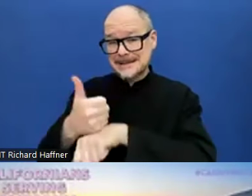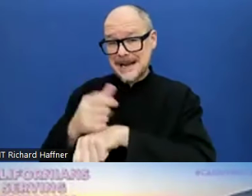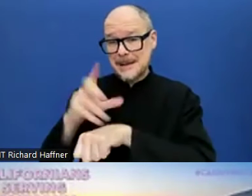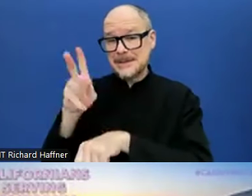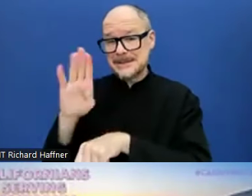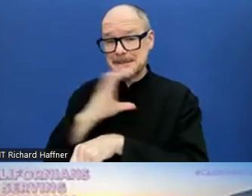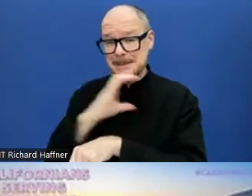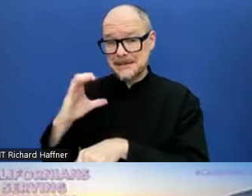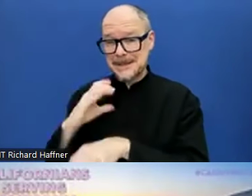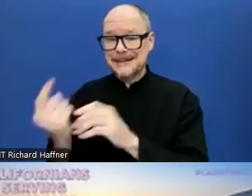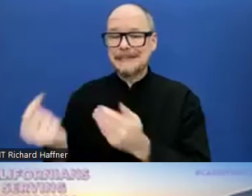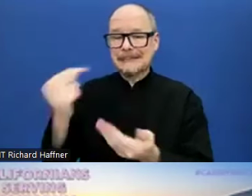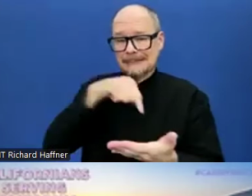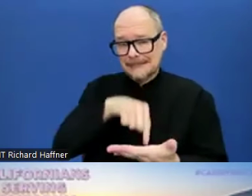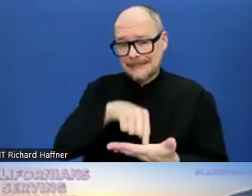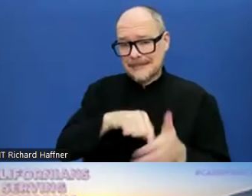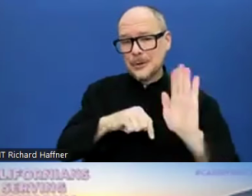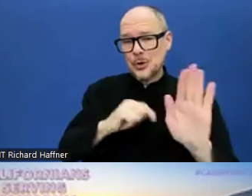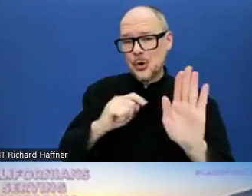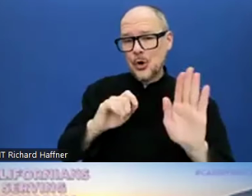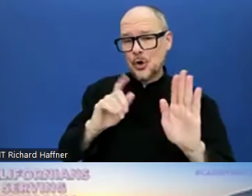earlier request.